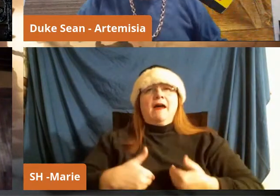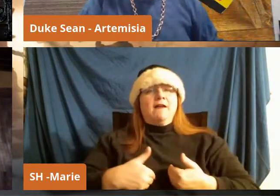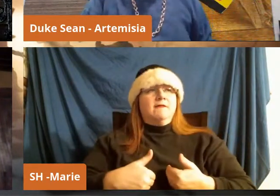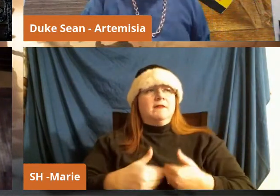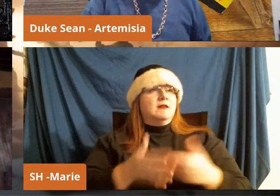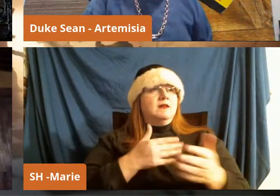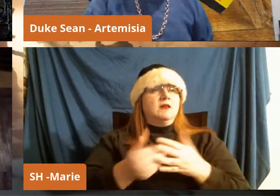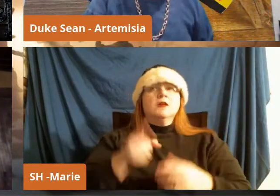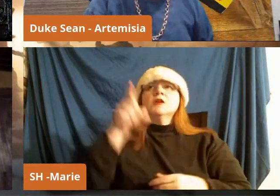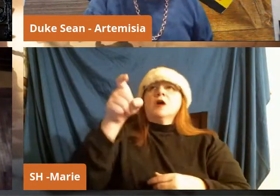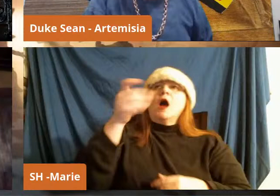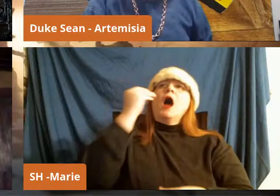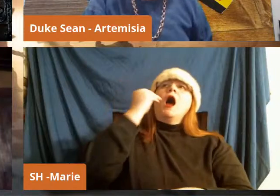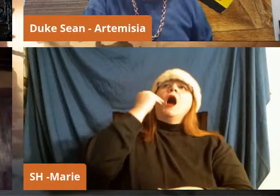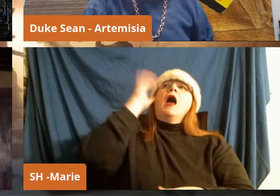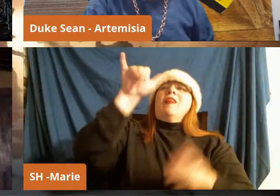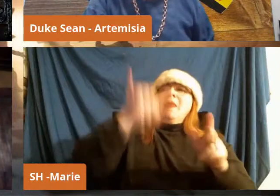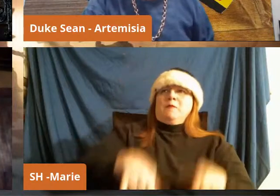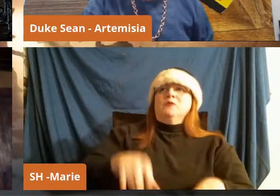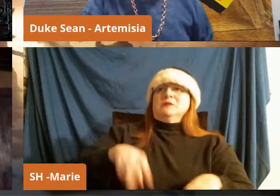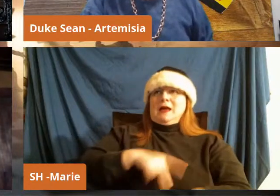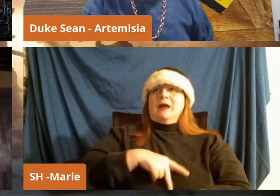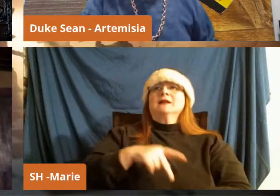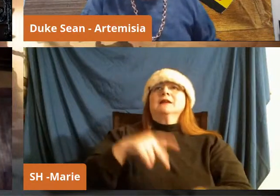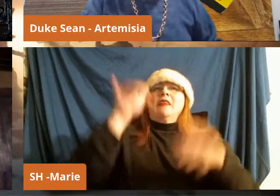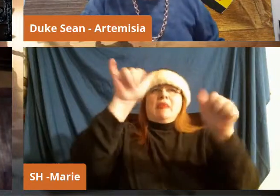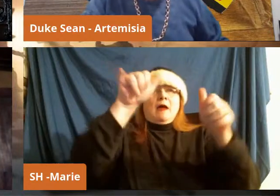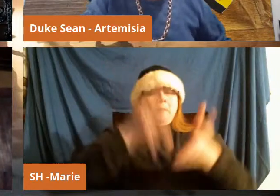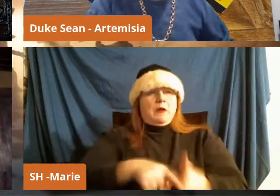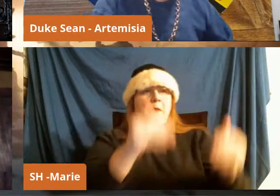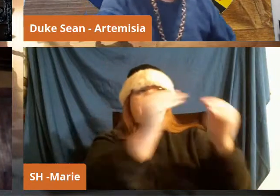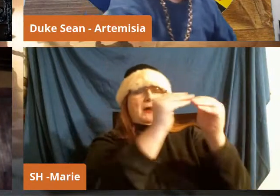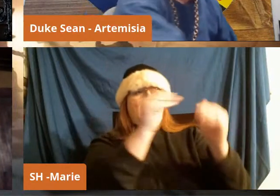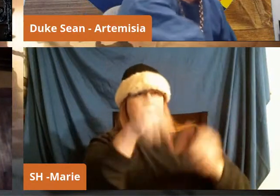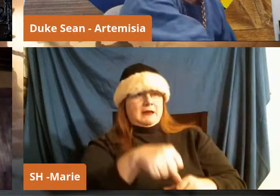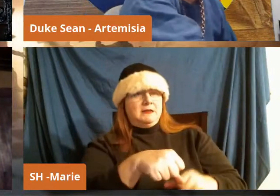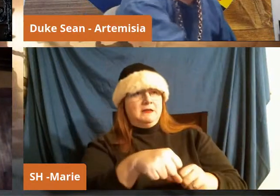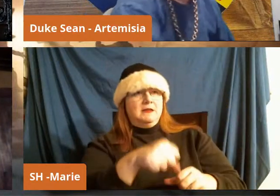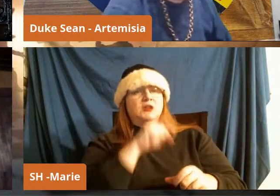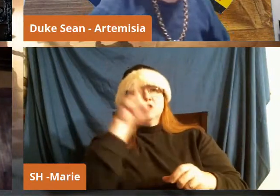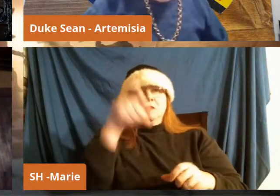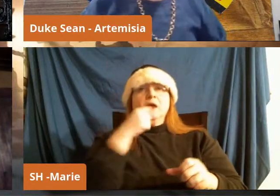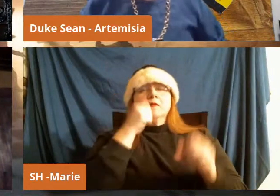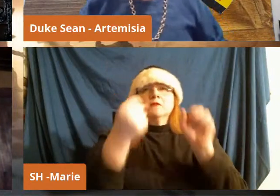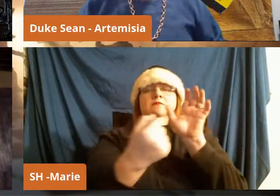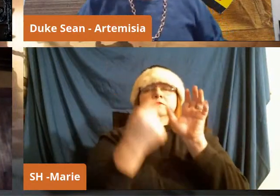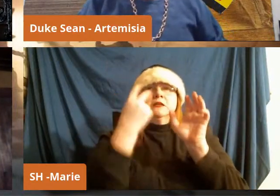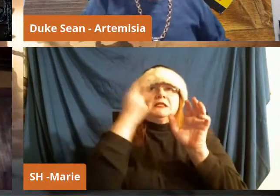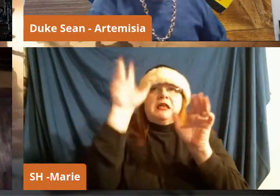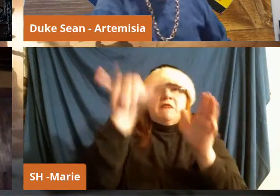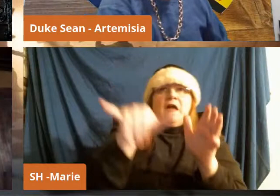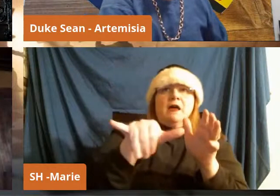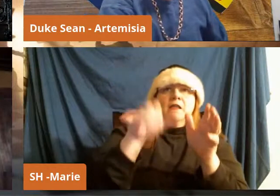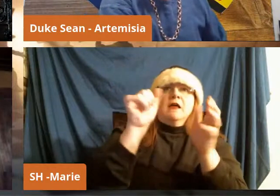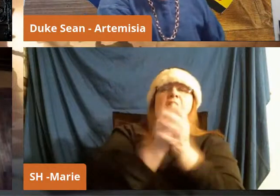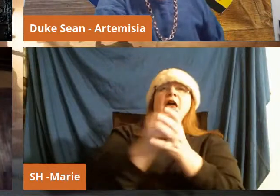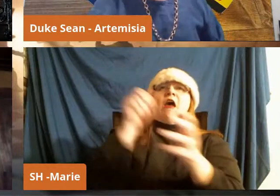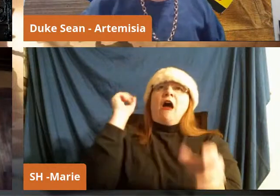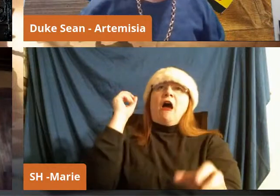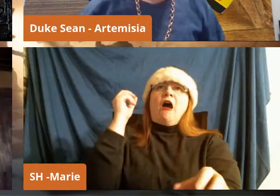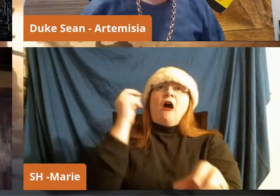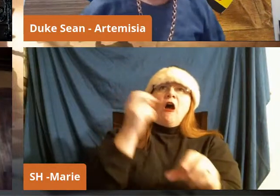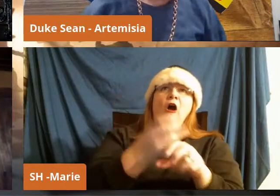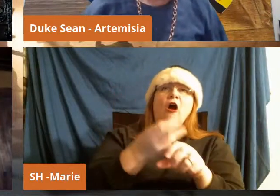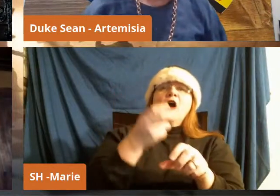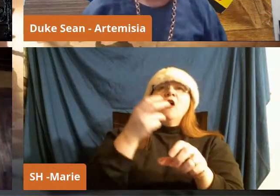doesn't matter. You should be able to say that person's a knight or that person's a peer. You should be able to spot that. It's hard to quantify